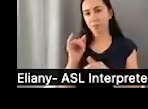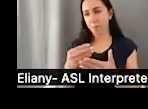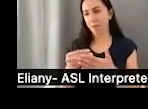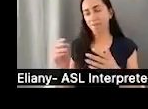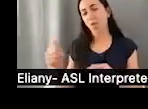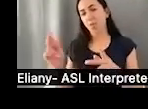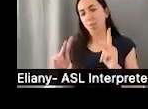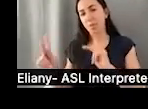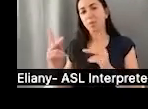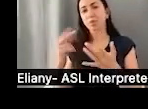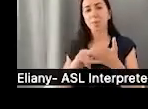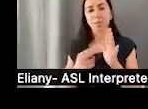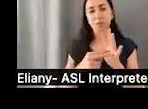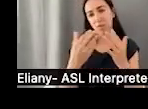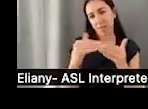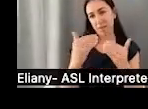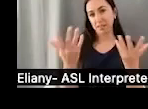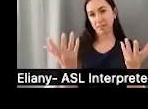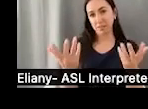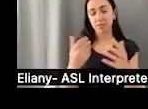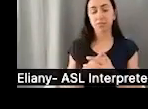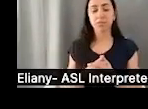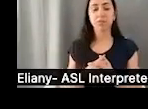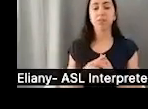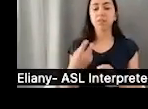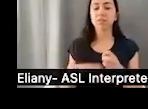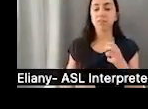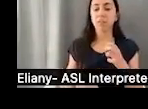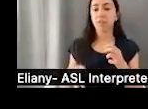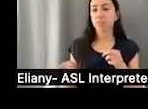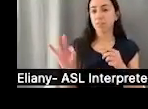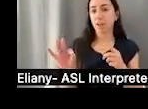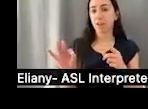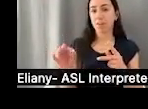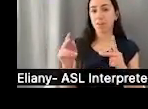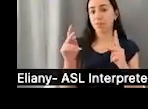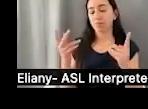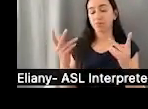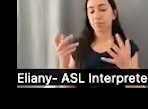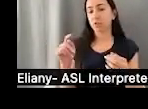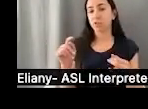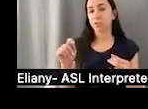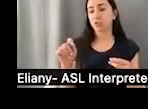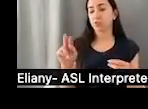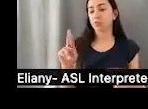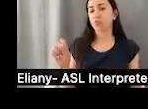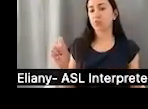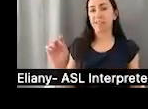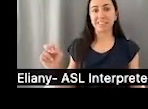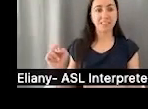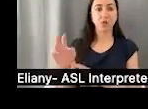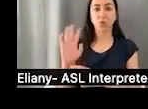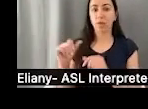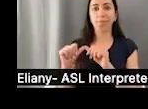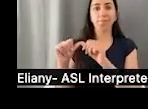of restrictions. And we talked a little bit about it can be hard to find a trustee that's going to be here for the lifetime of this beneficiary.